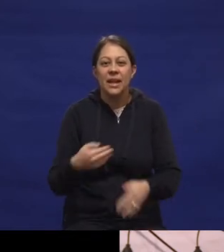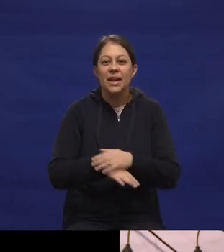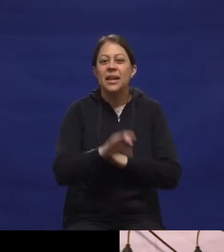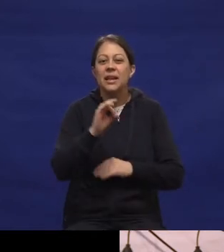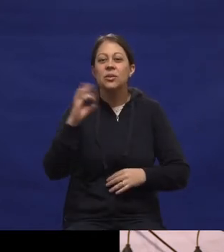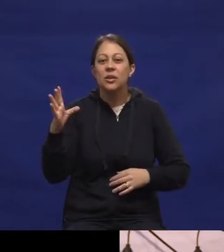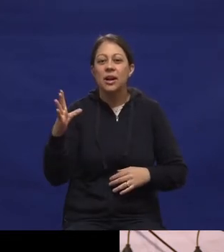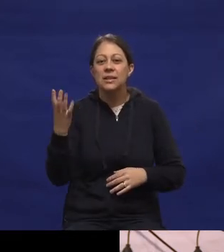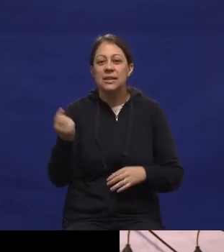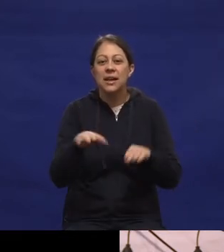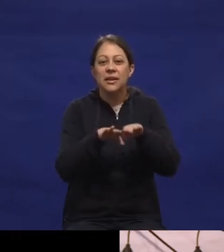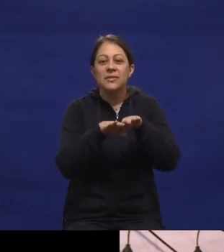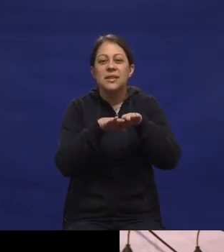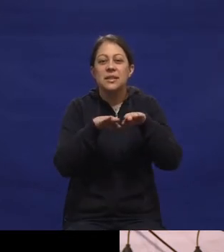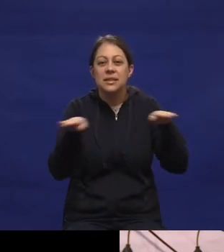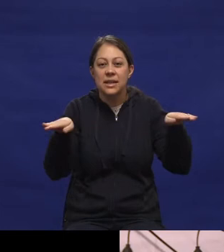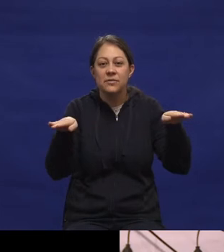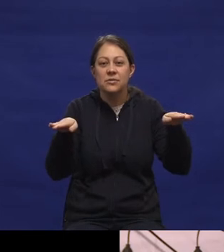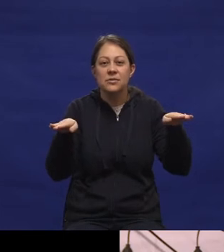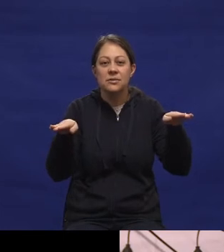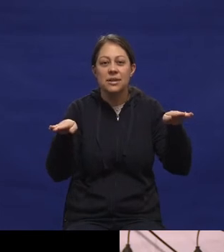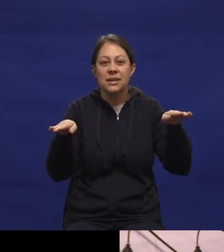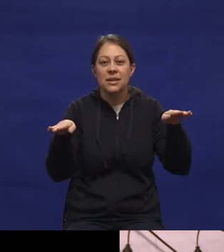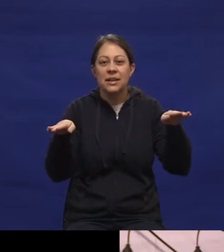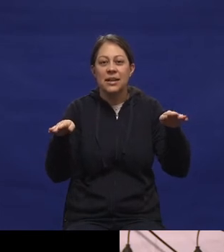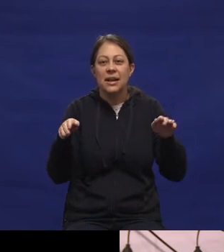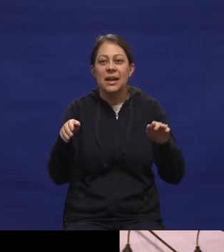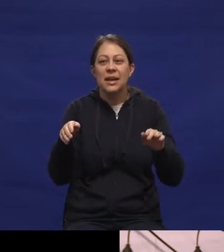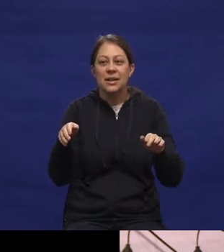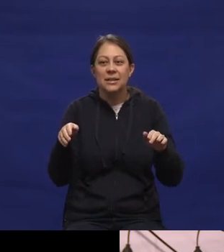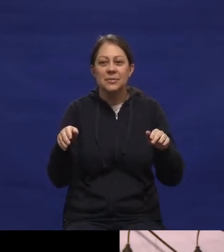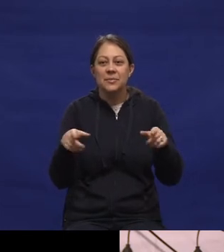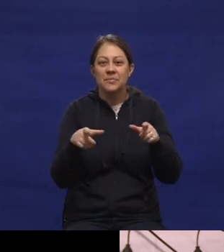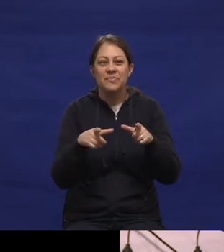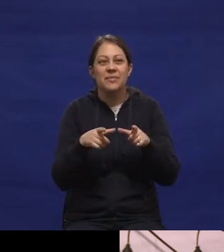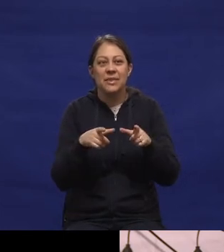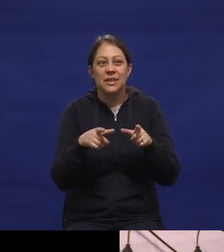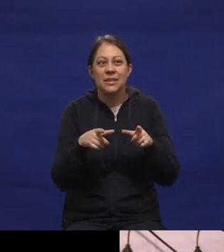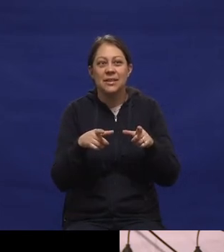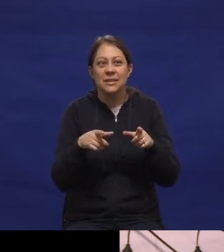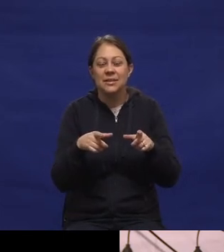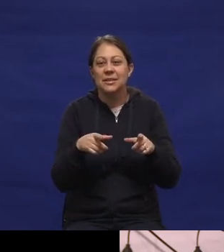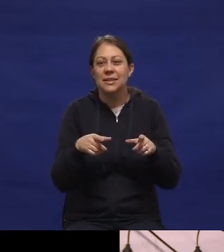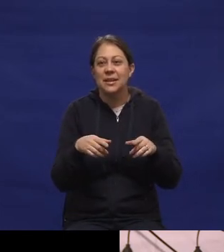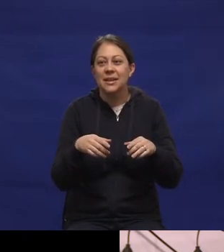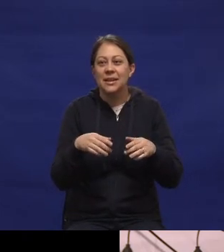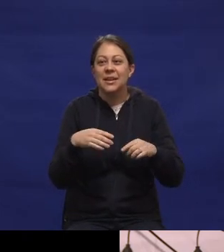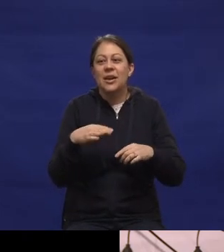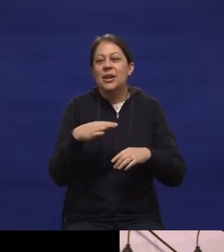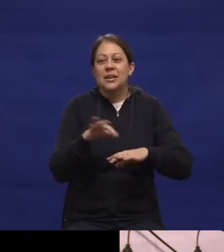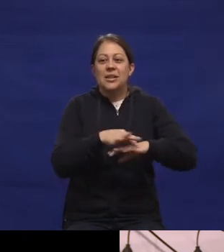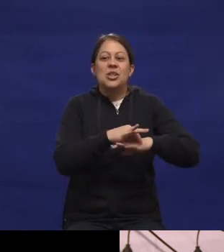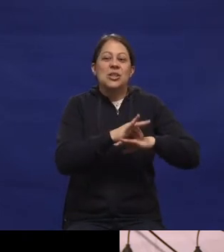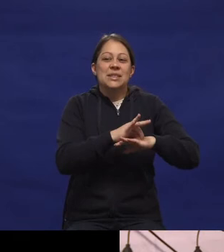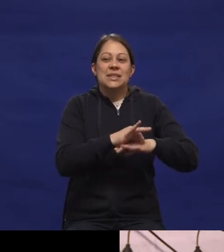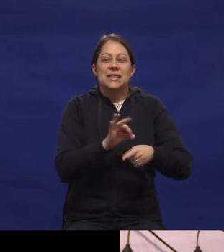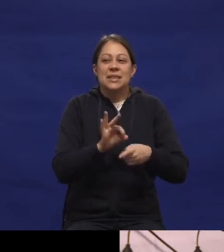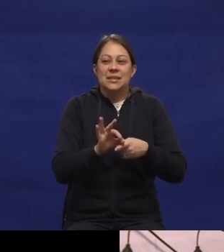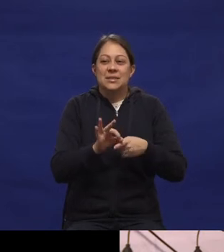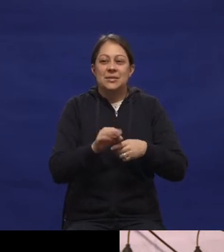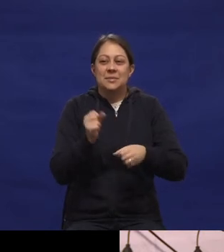there's a level playing field. There's not one race better than another race, one gender better than another